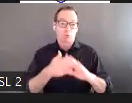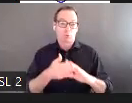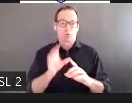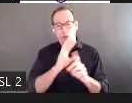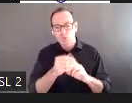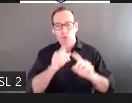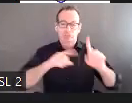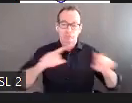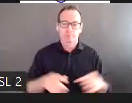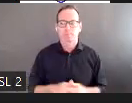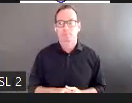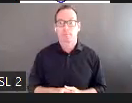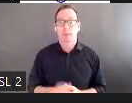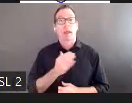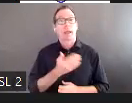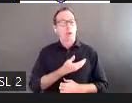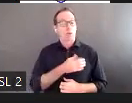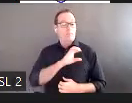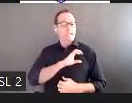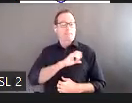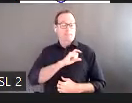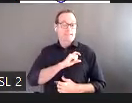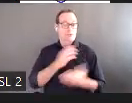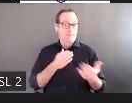the elder abuse and senior support perspective since